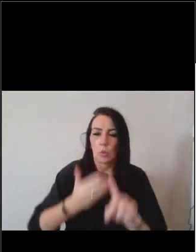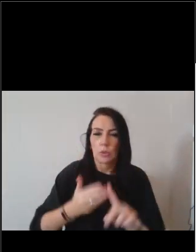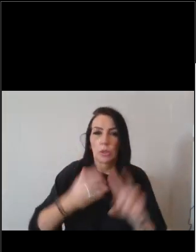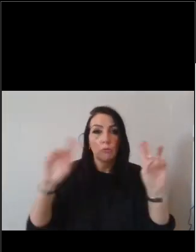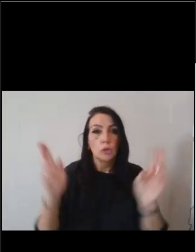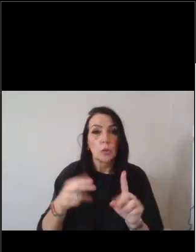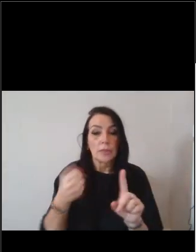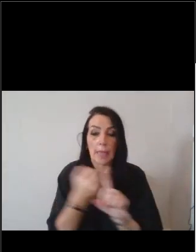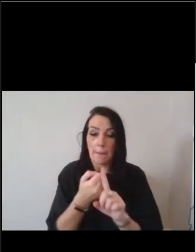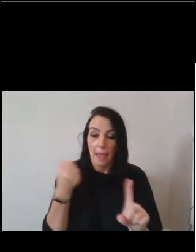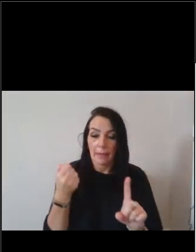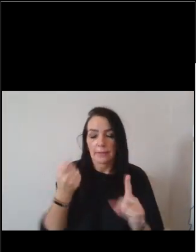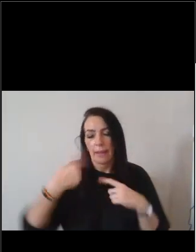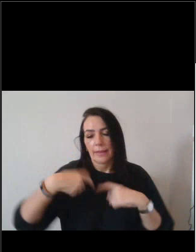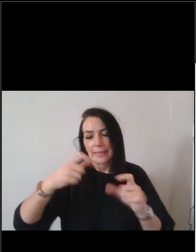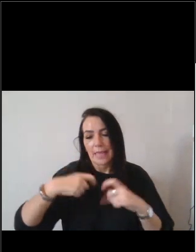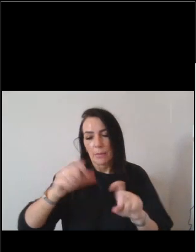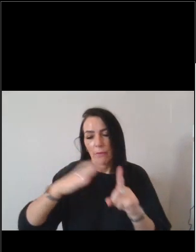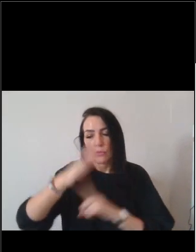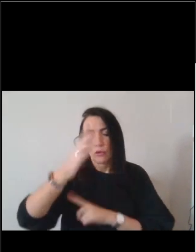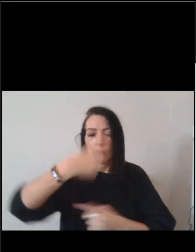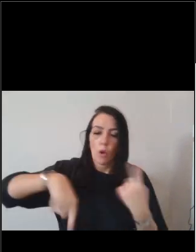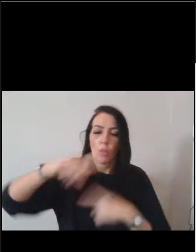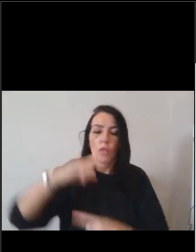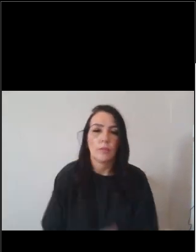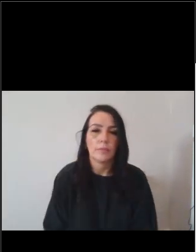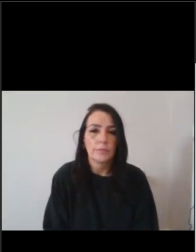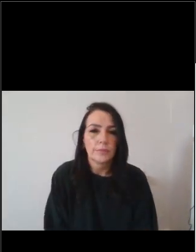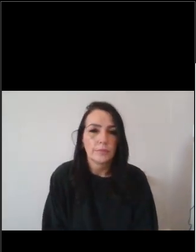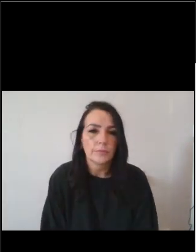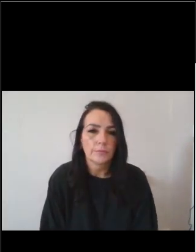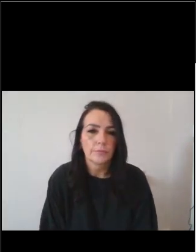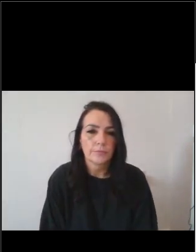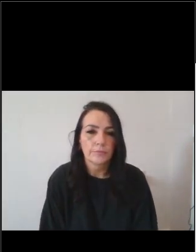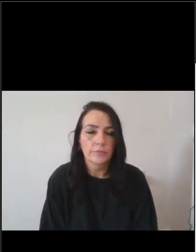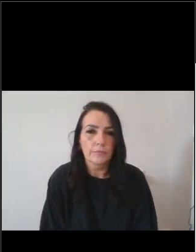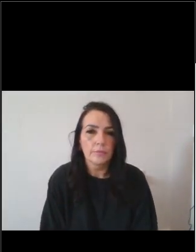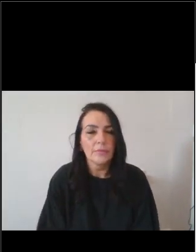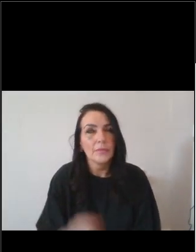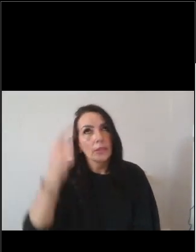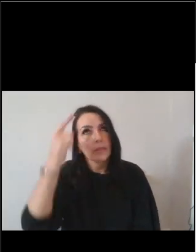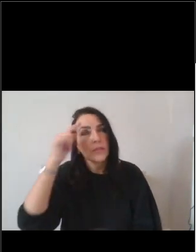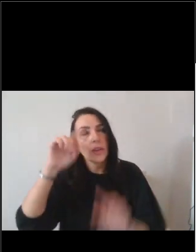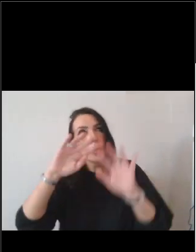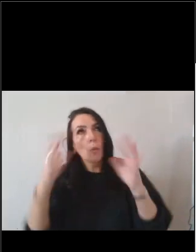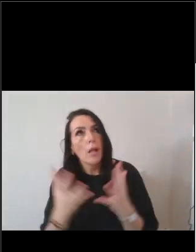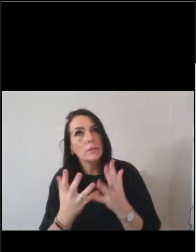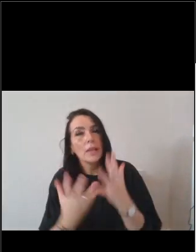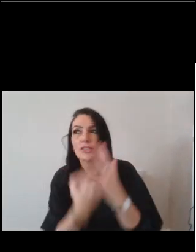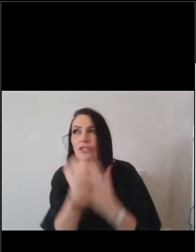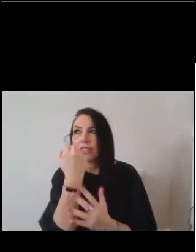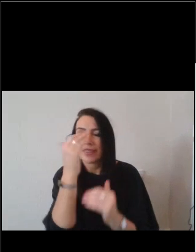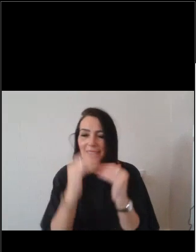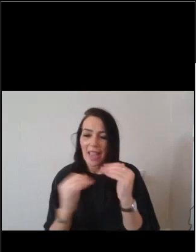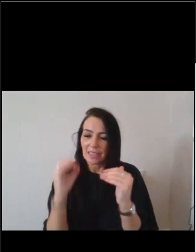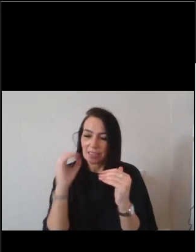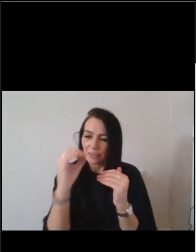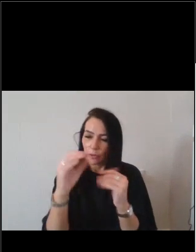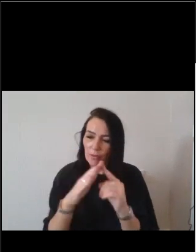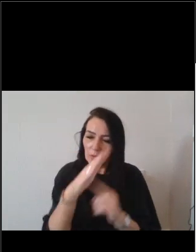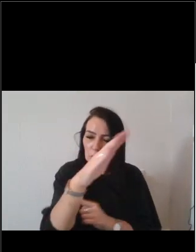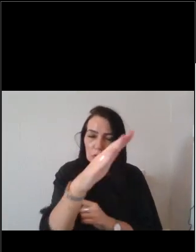create a sustainable future for all of us. So let's imagine a world where we've achieved net zero. In that world,